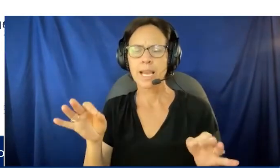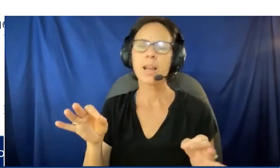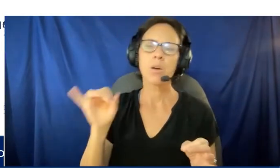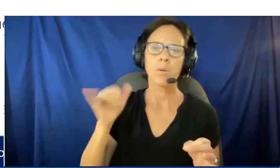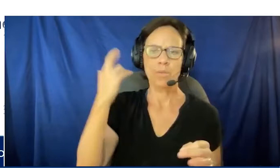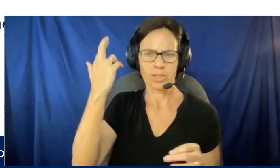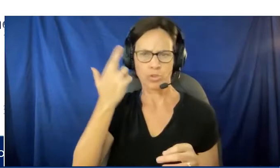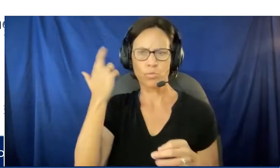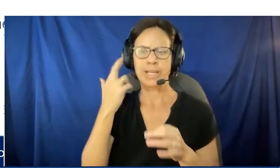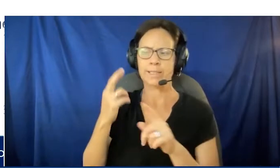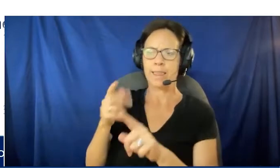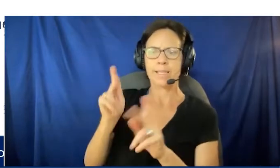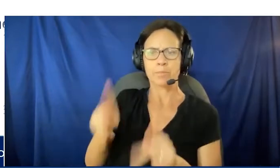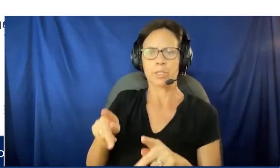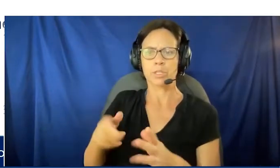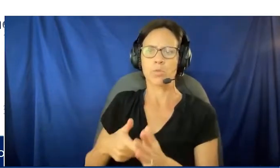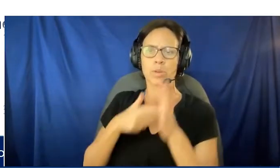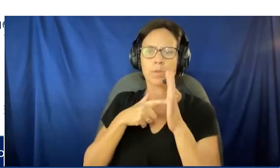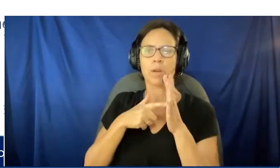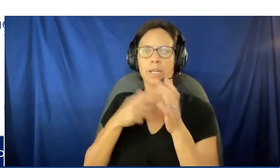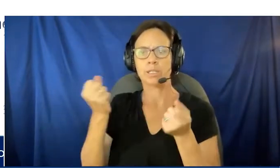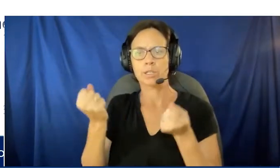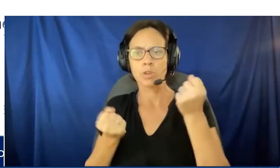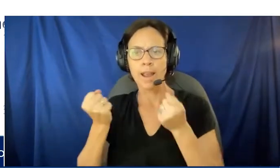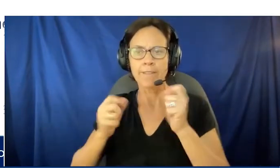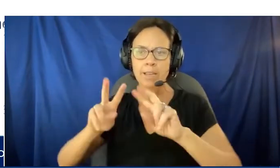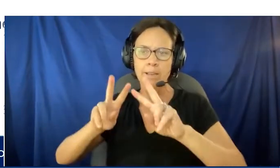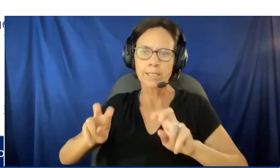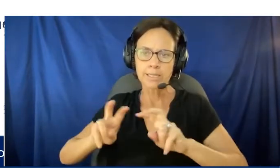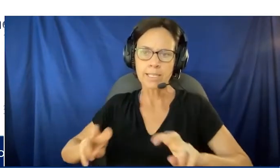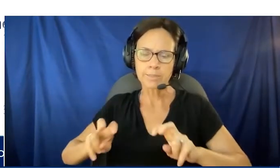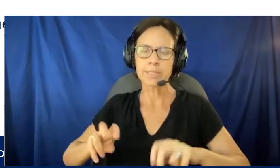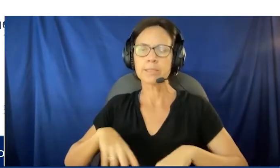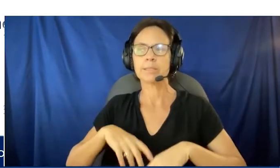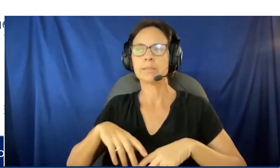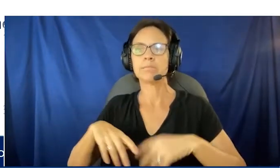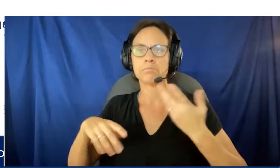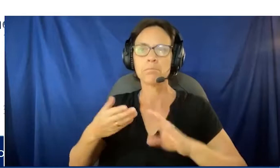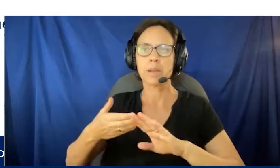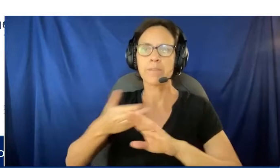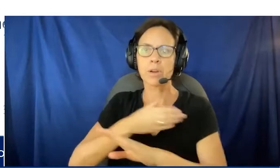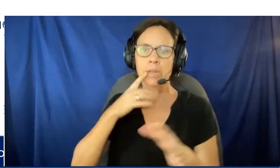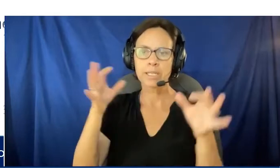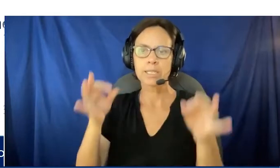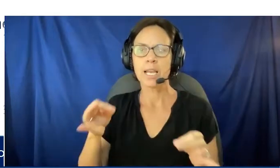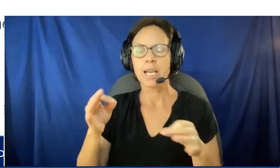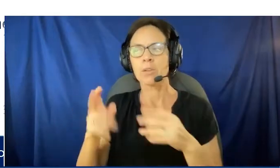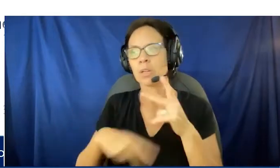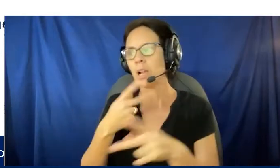the individual needs to have a driving assessment to determine what kind